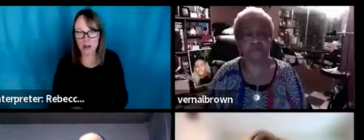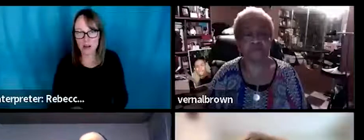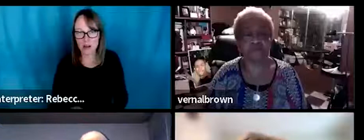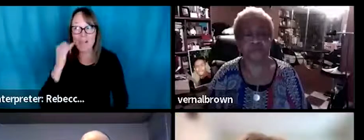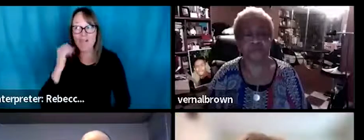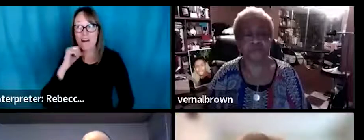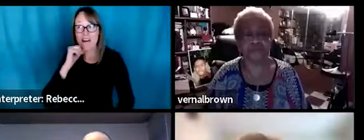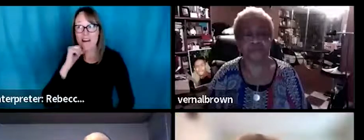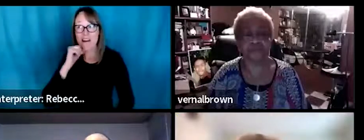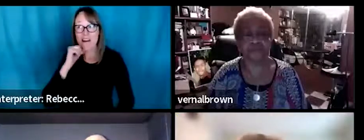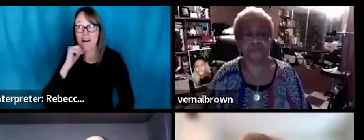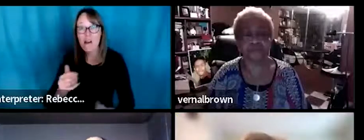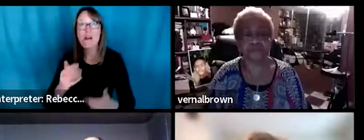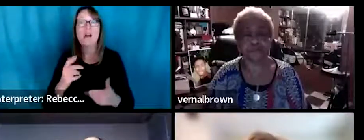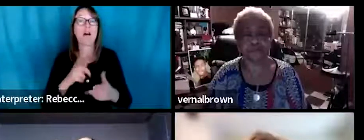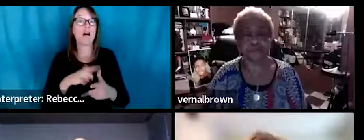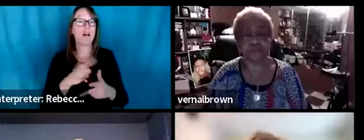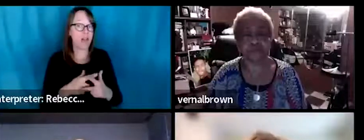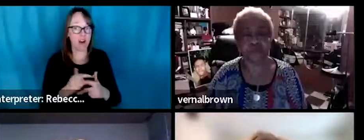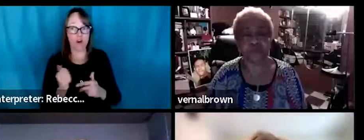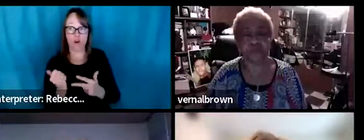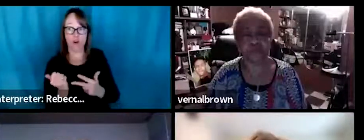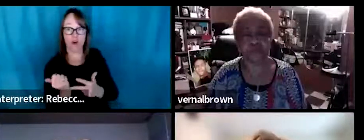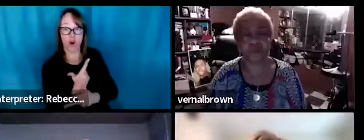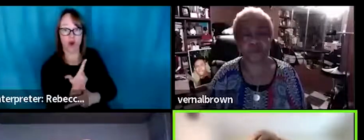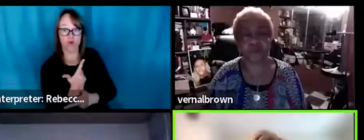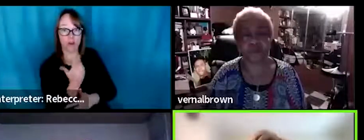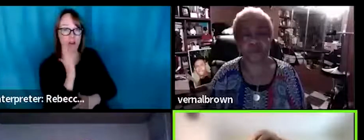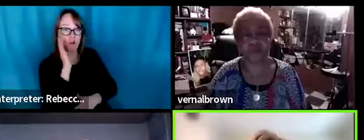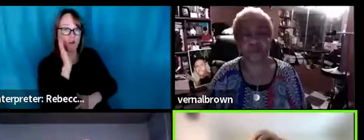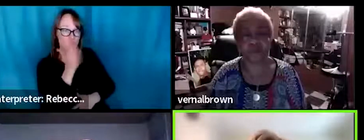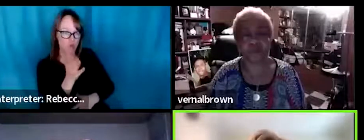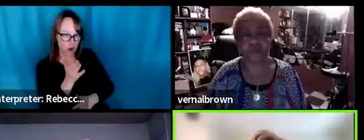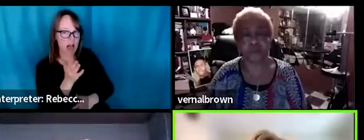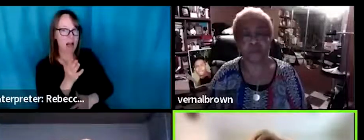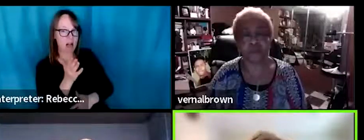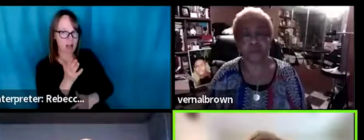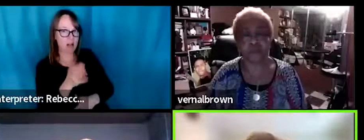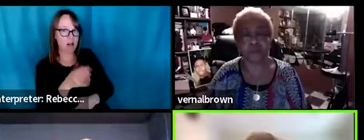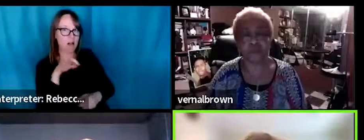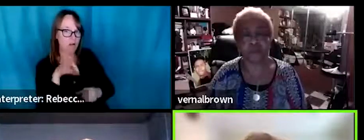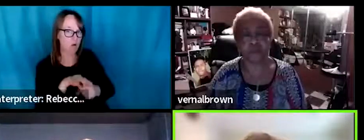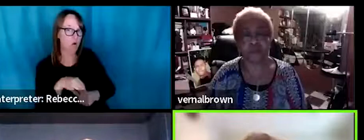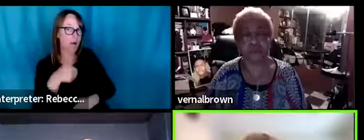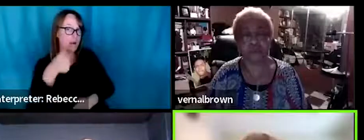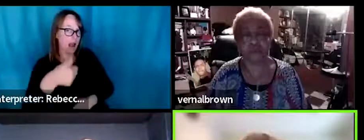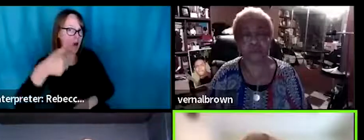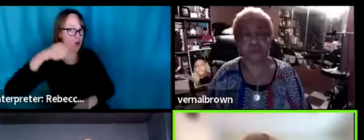you do that legally? Yeah, yes. If it's already written as one.